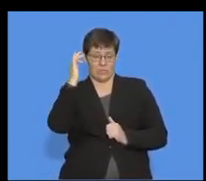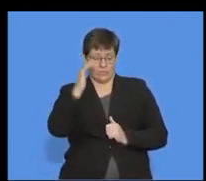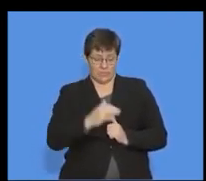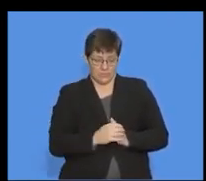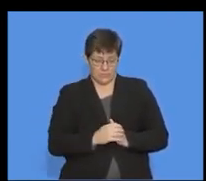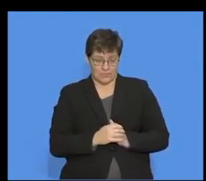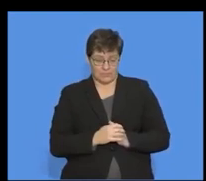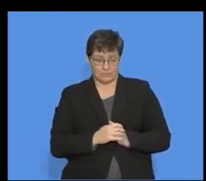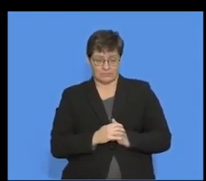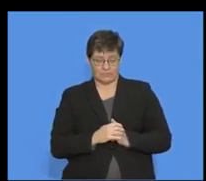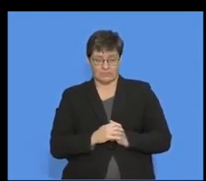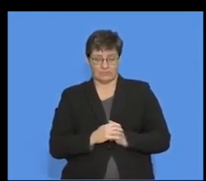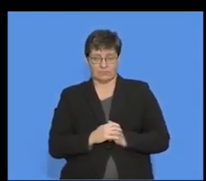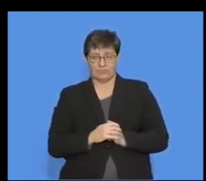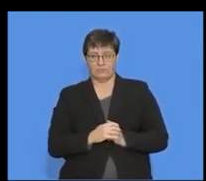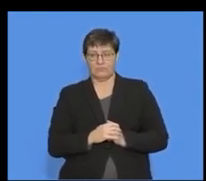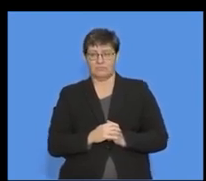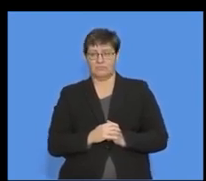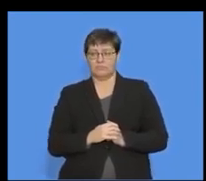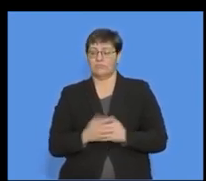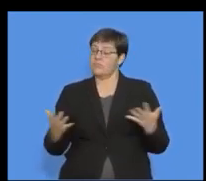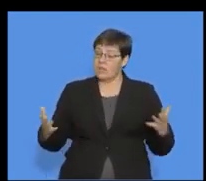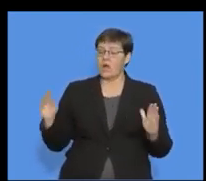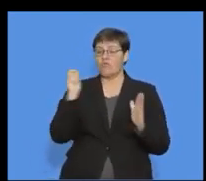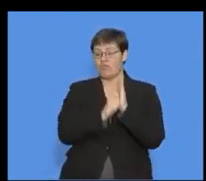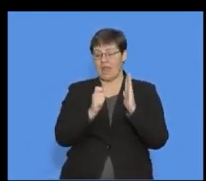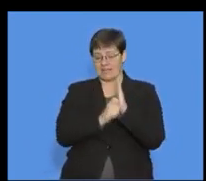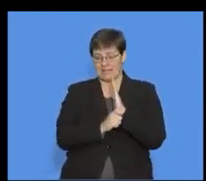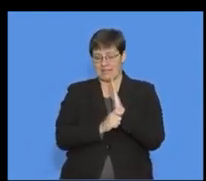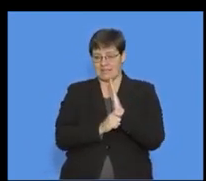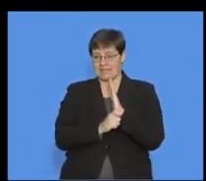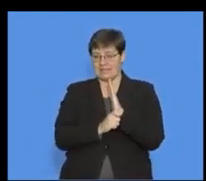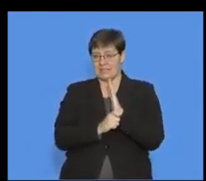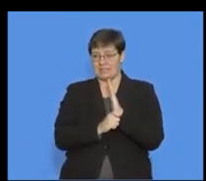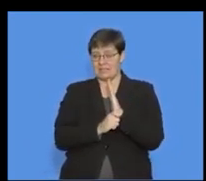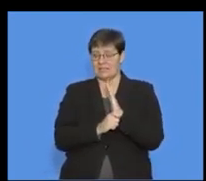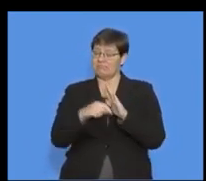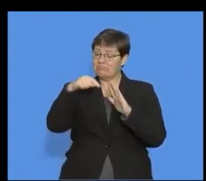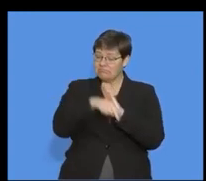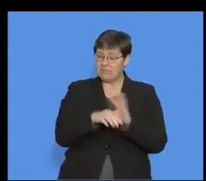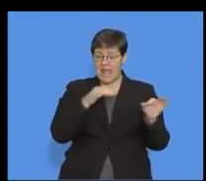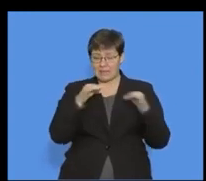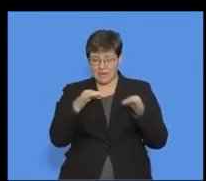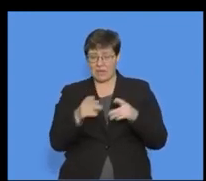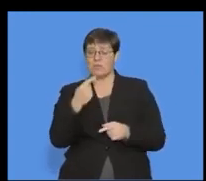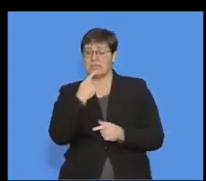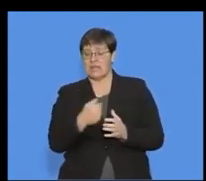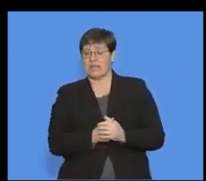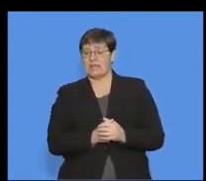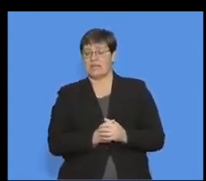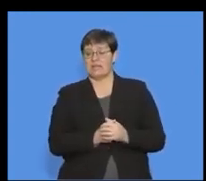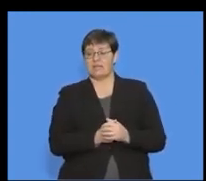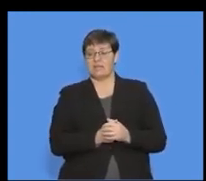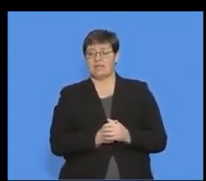theorem, right? Theorem. But then to write it in great detail, you would then say